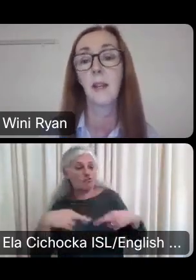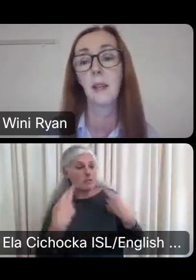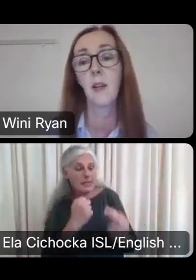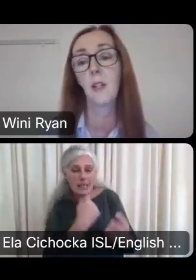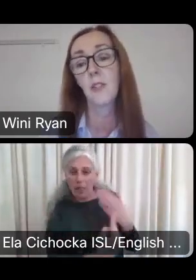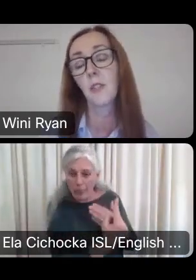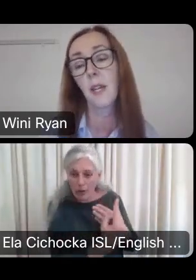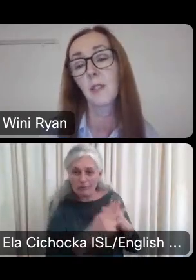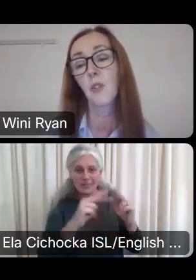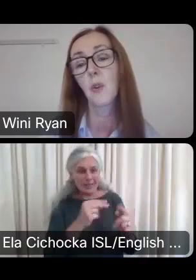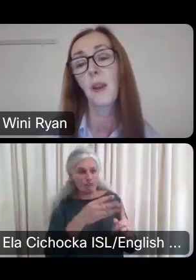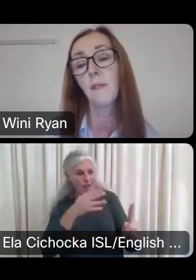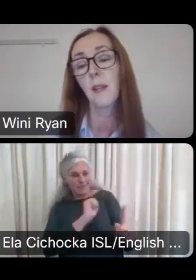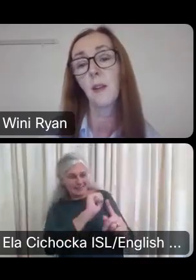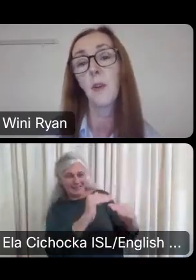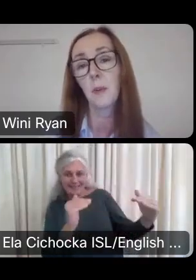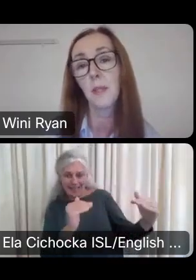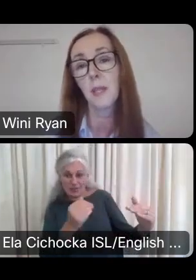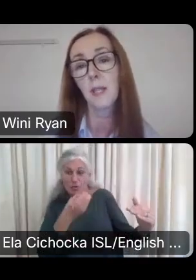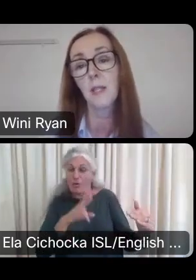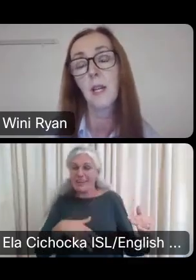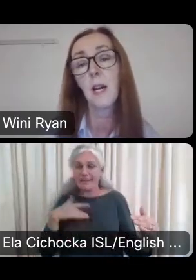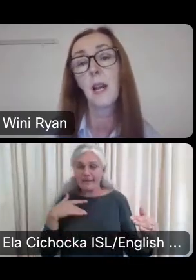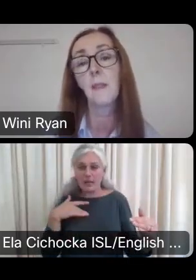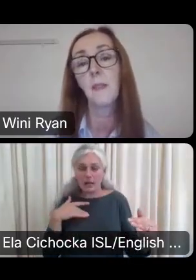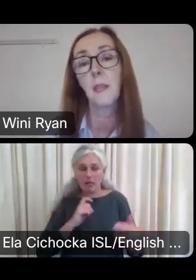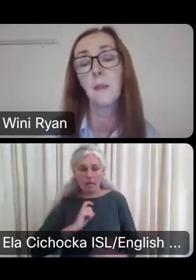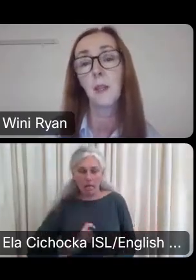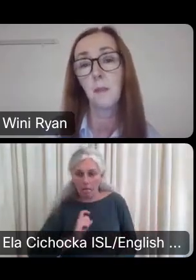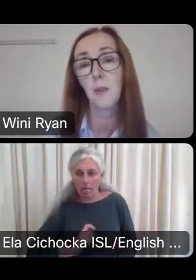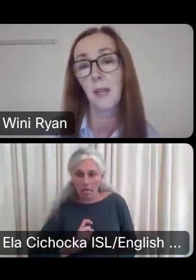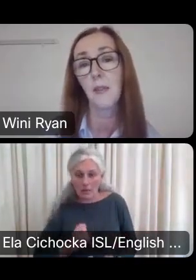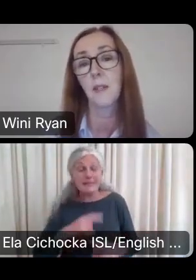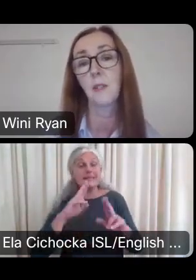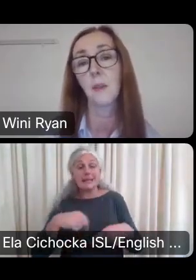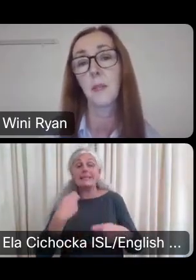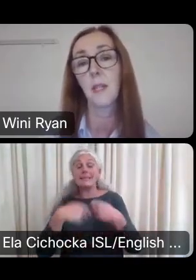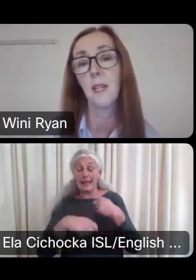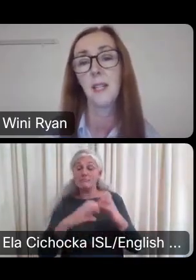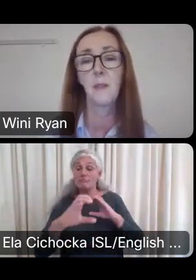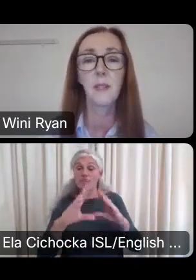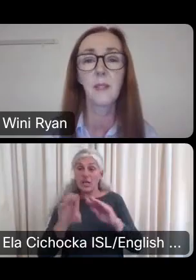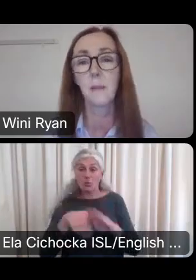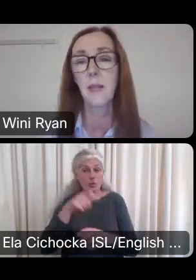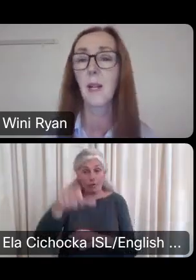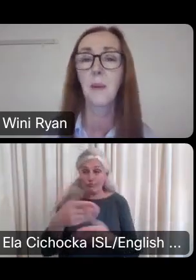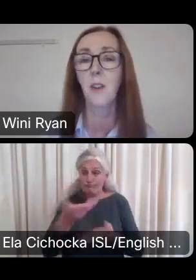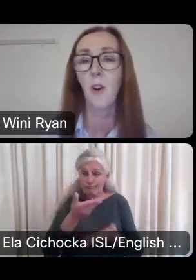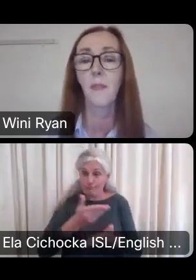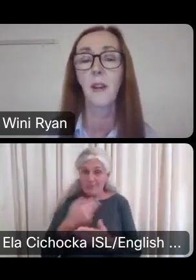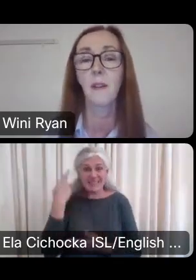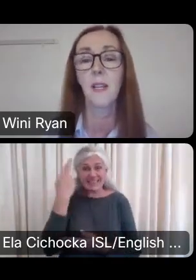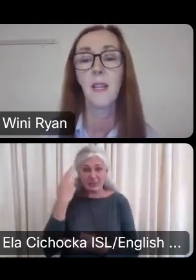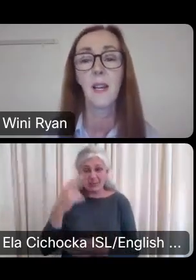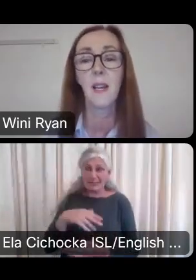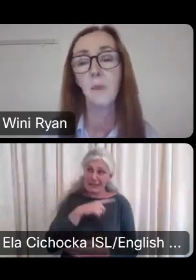I can acknowledge their status, or if I feel unappreciated, I can then communicate that to somebody. The reason I'm a little bit off